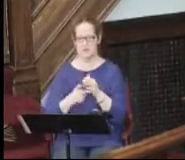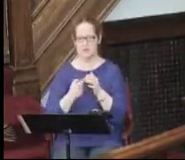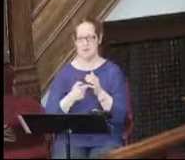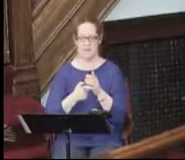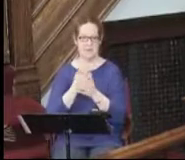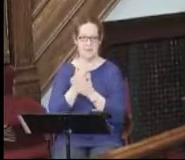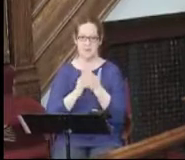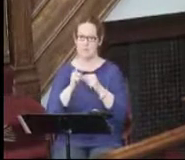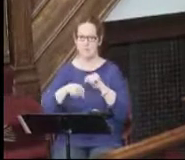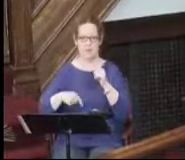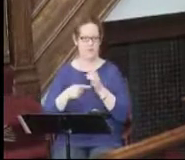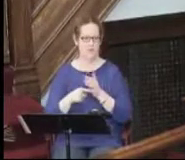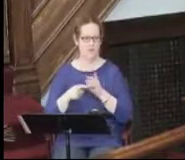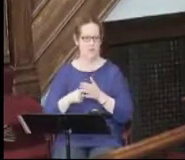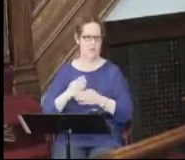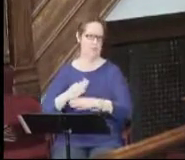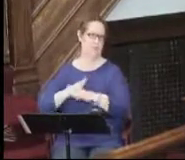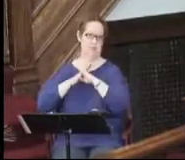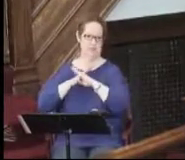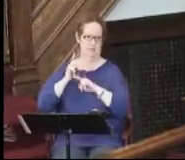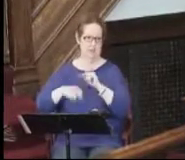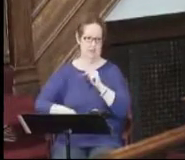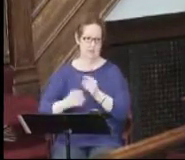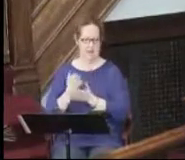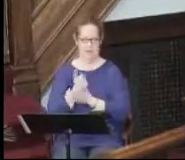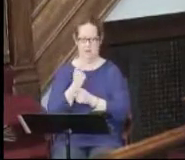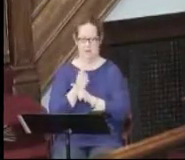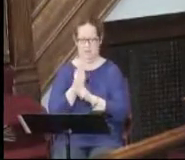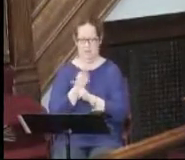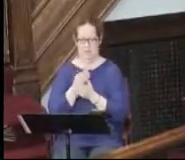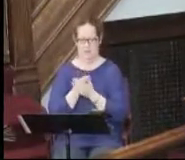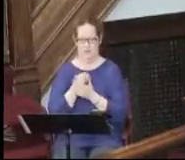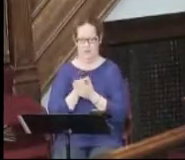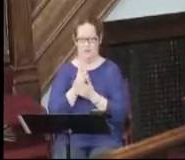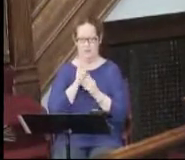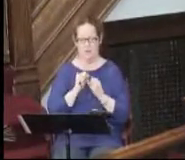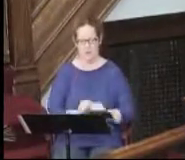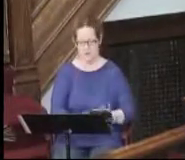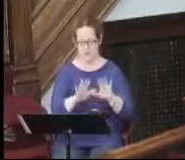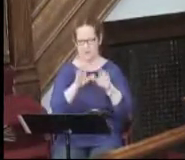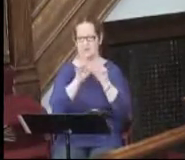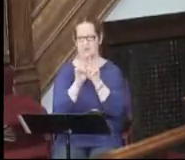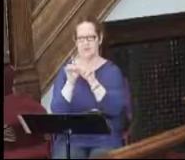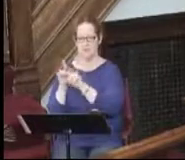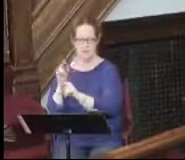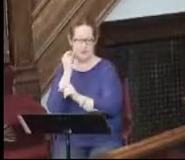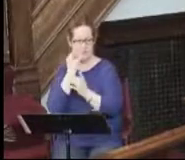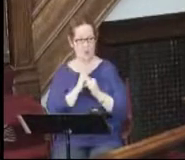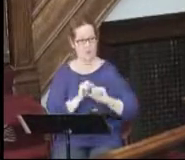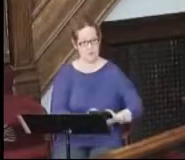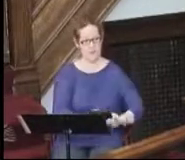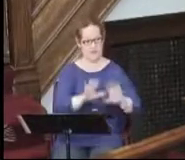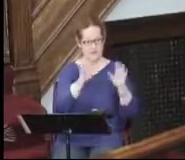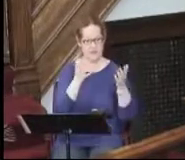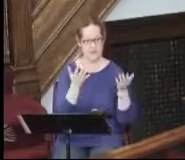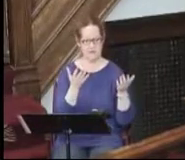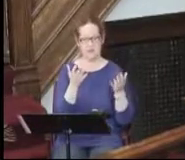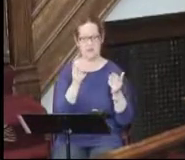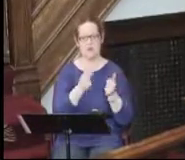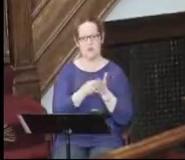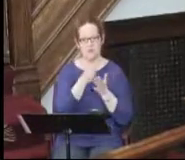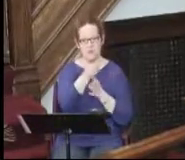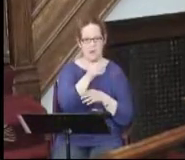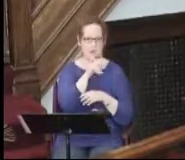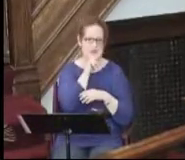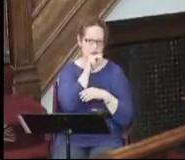folks who couldn't afford to be able to get the currency that they wanted. And the same thing was true if you wanted to make a sacrifice, and you wanted to buy a